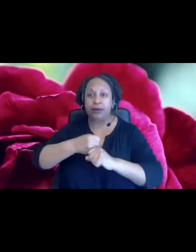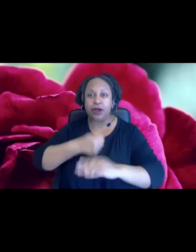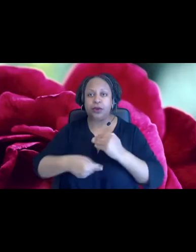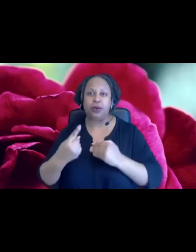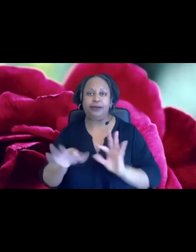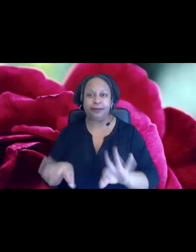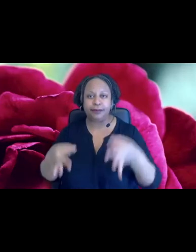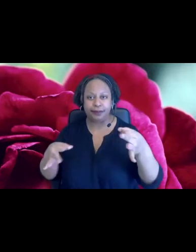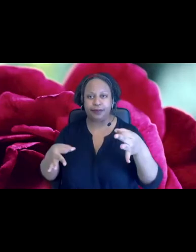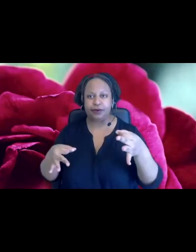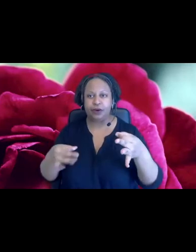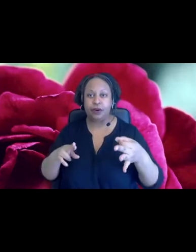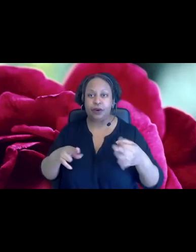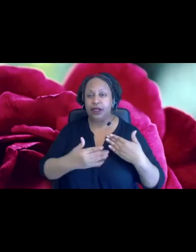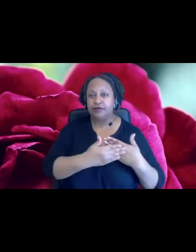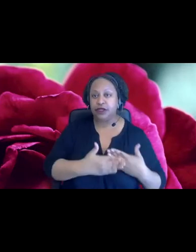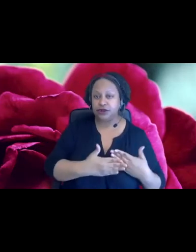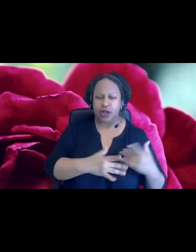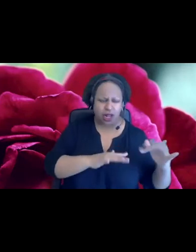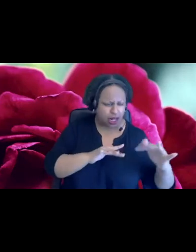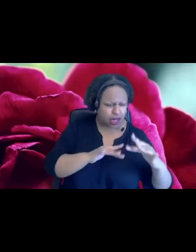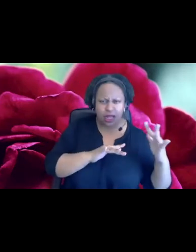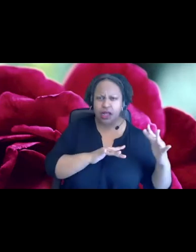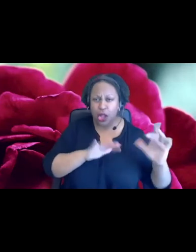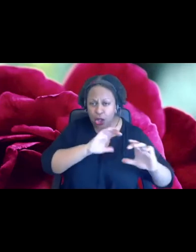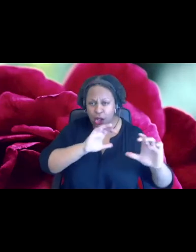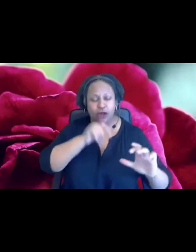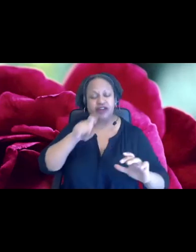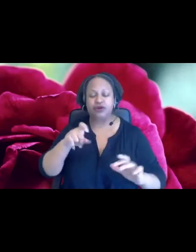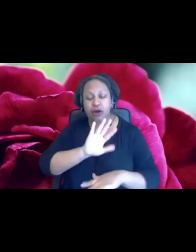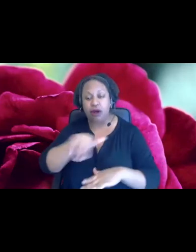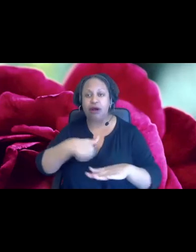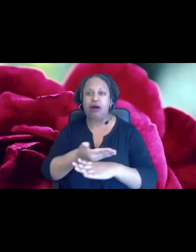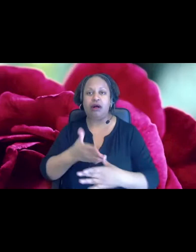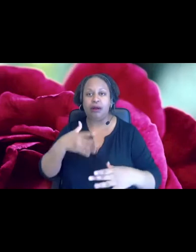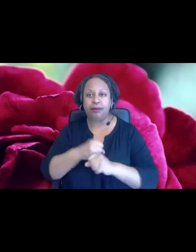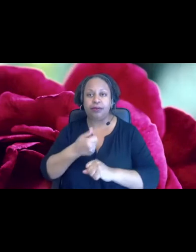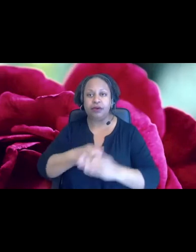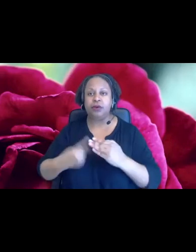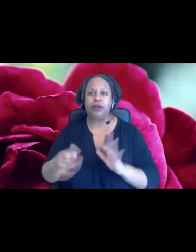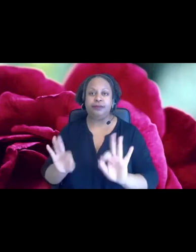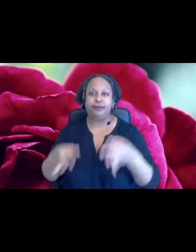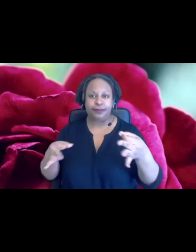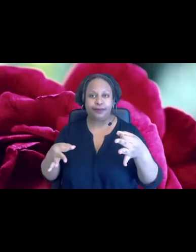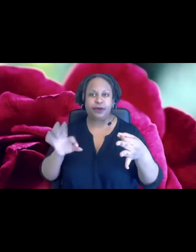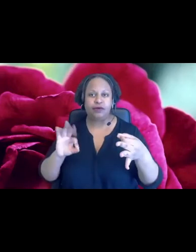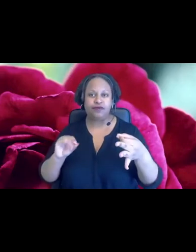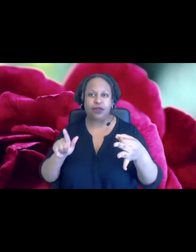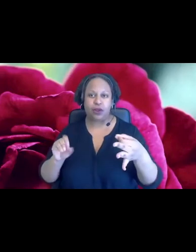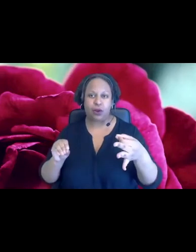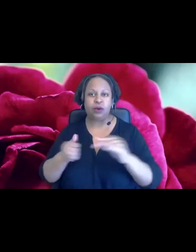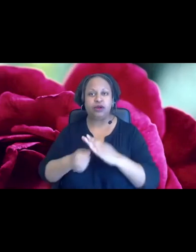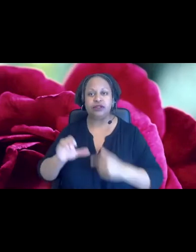tax preparers or advisors have to go all over the place looking for an answer. So